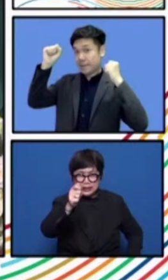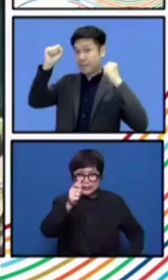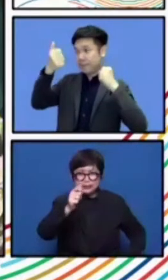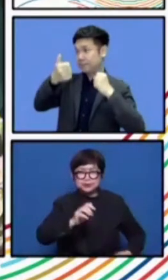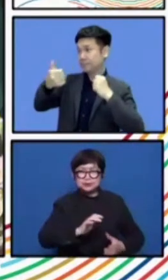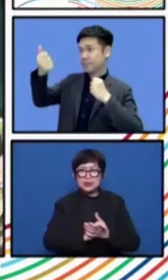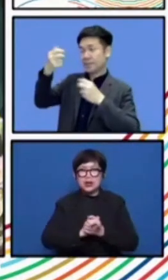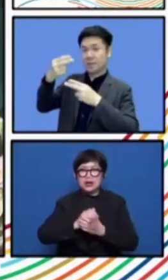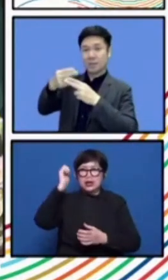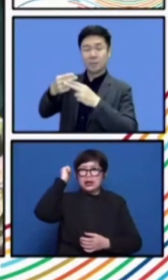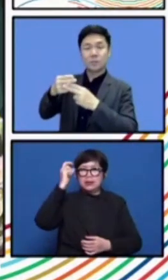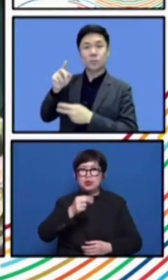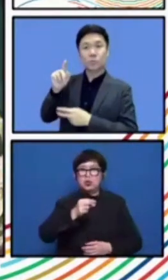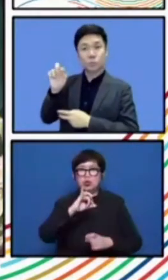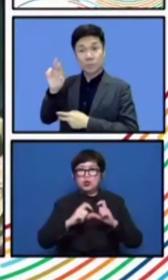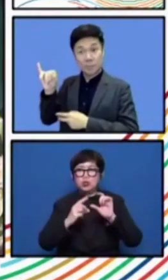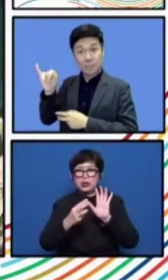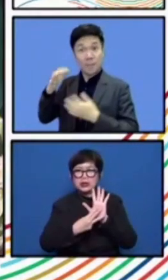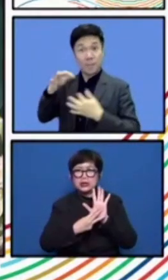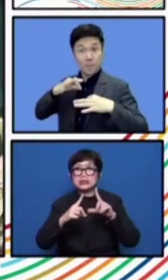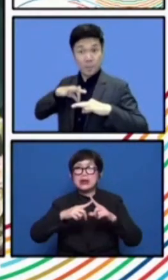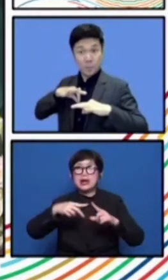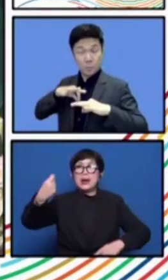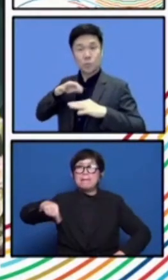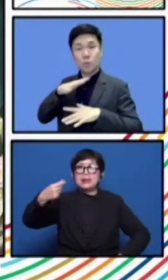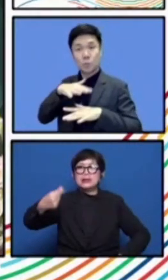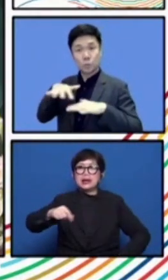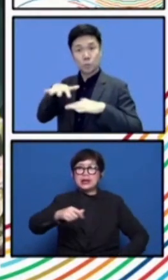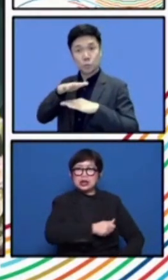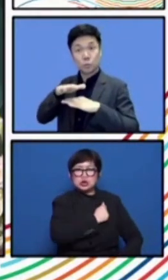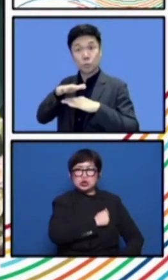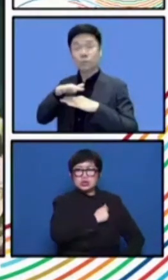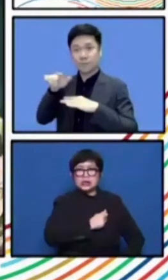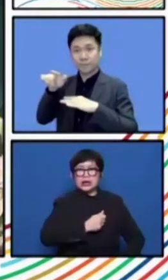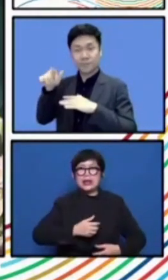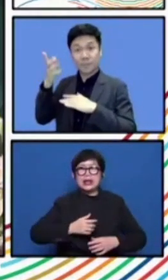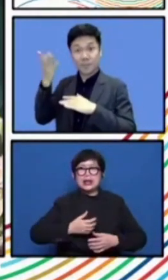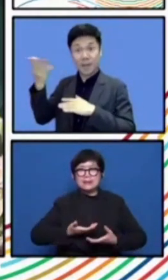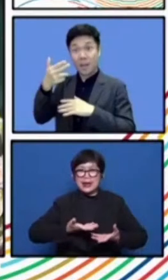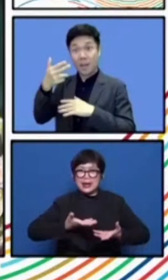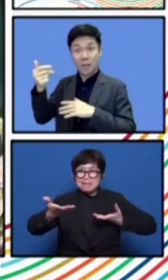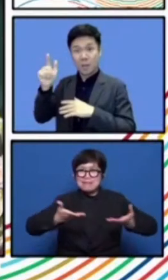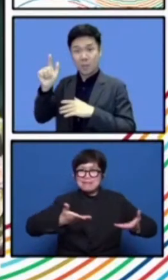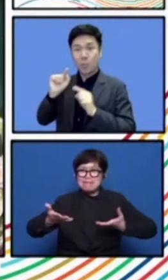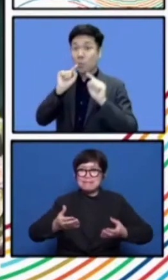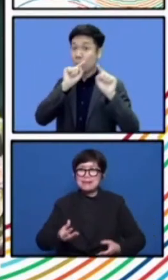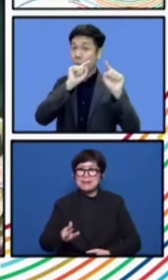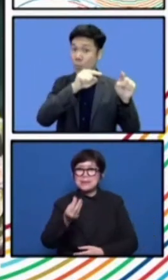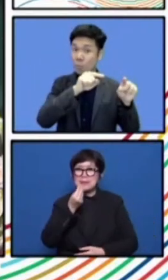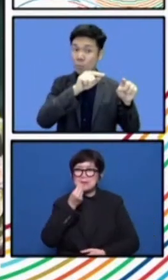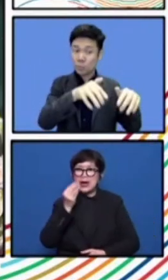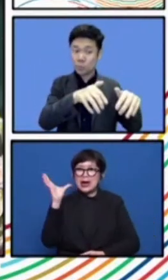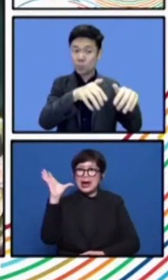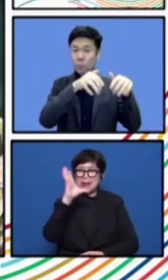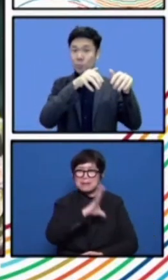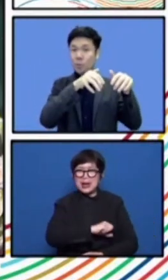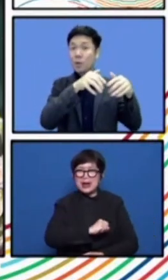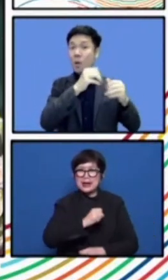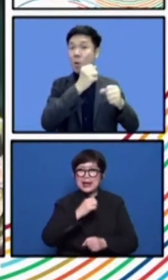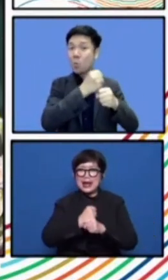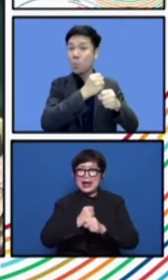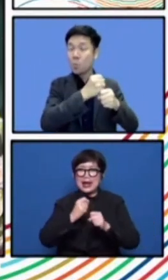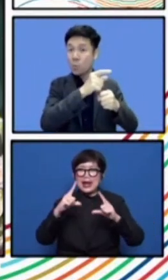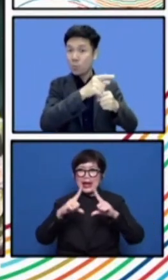minister of social Affairs will host a Gala dinner at the ministry headquarters this evening all delegates are